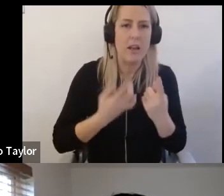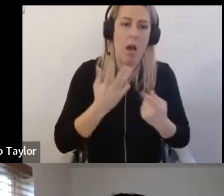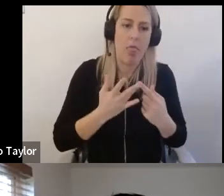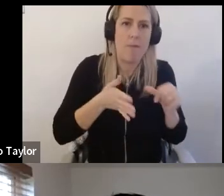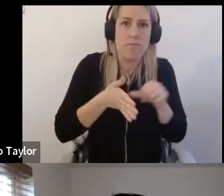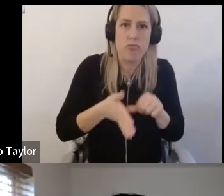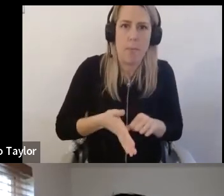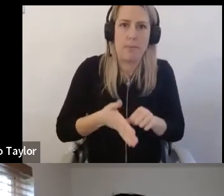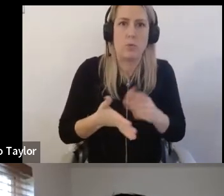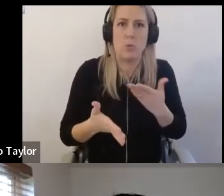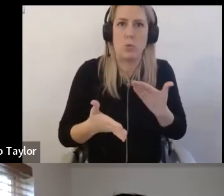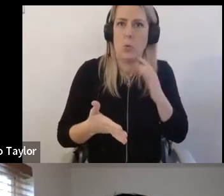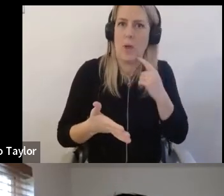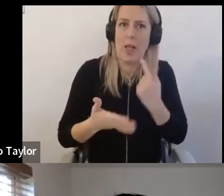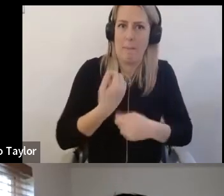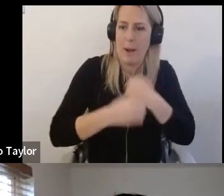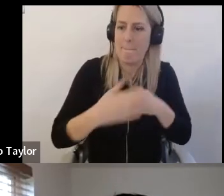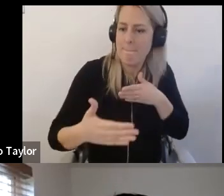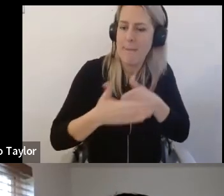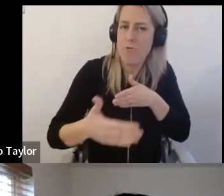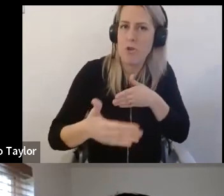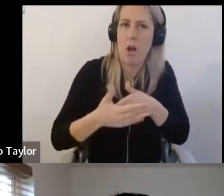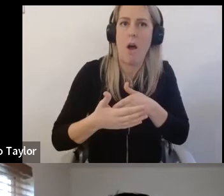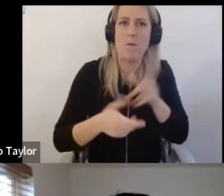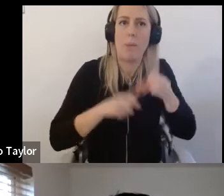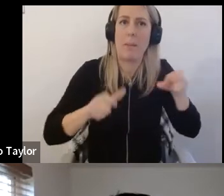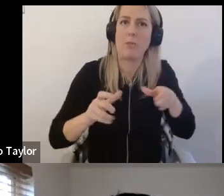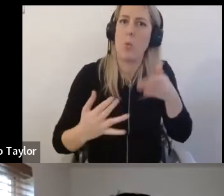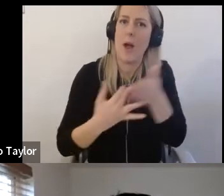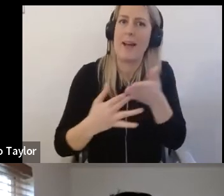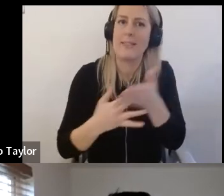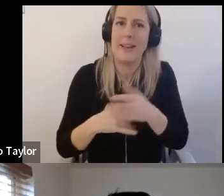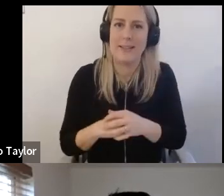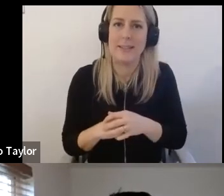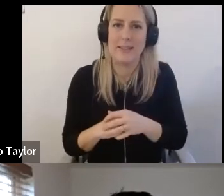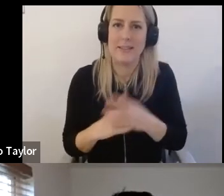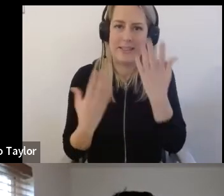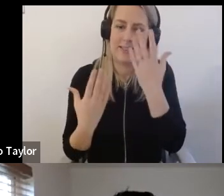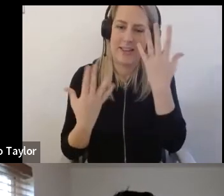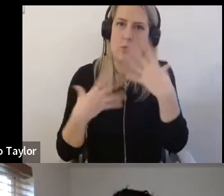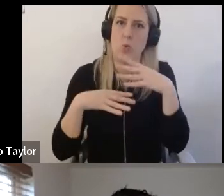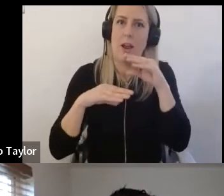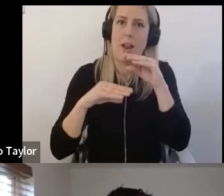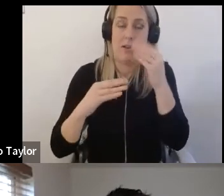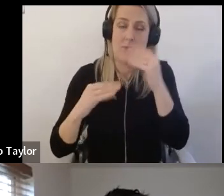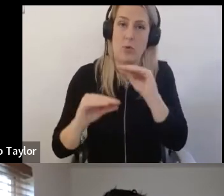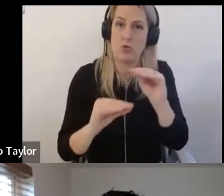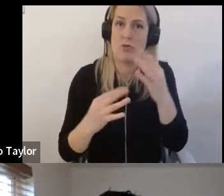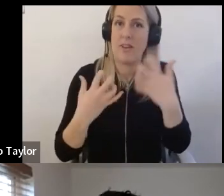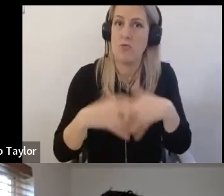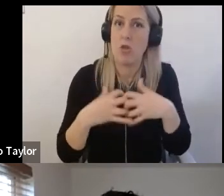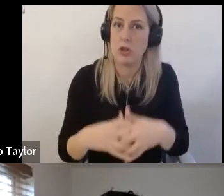that that prevent people from accessing educational technology.